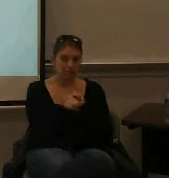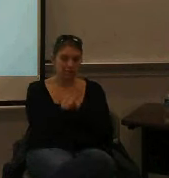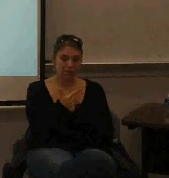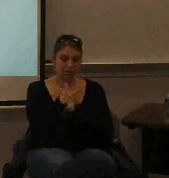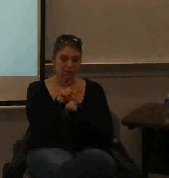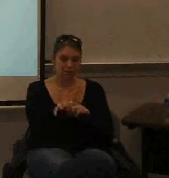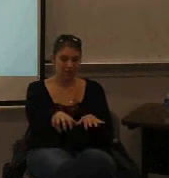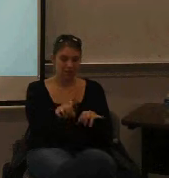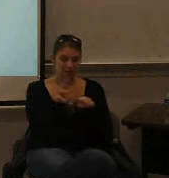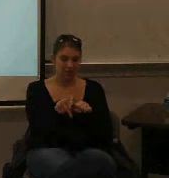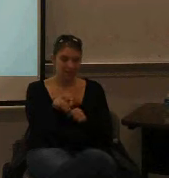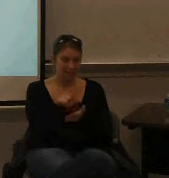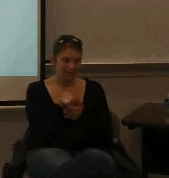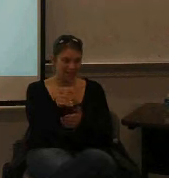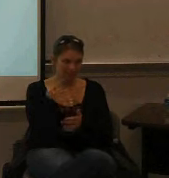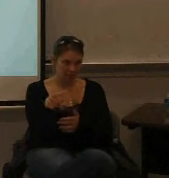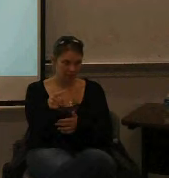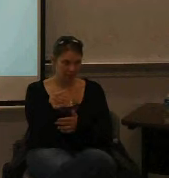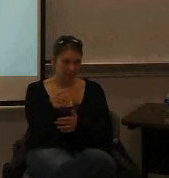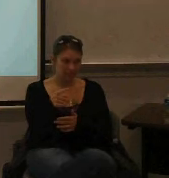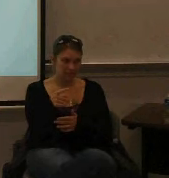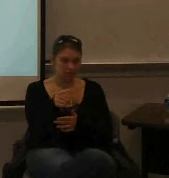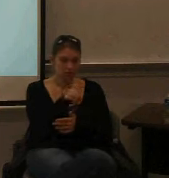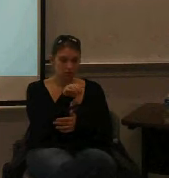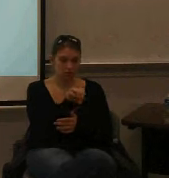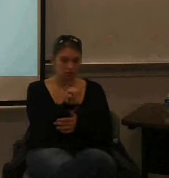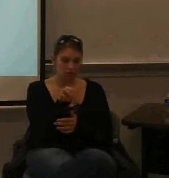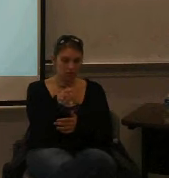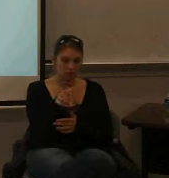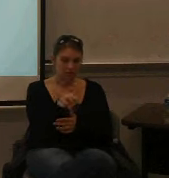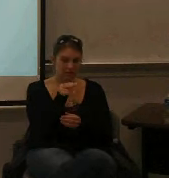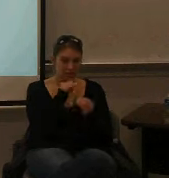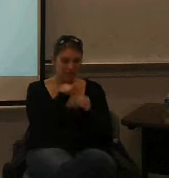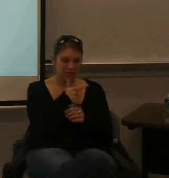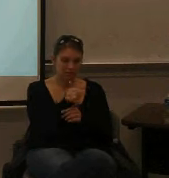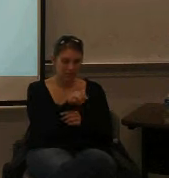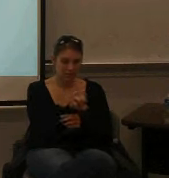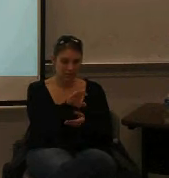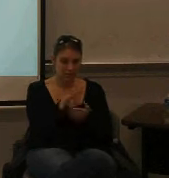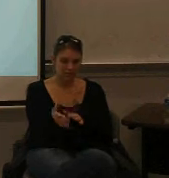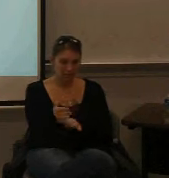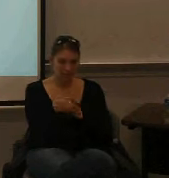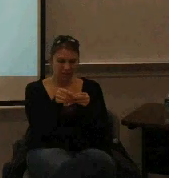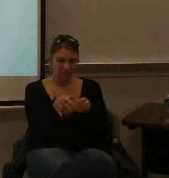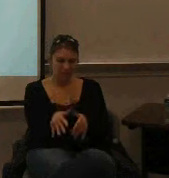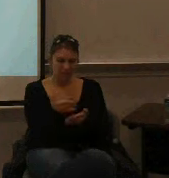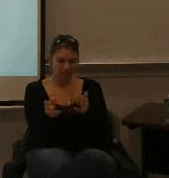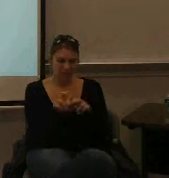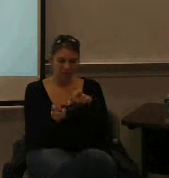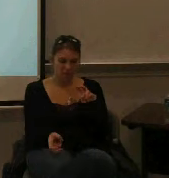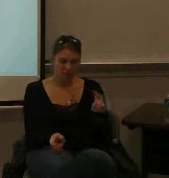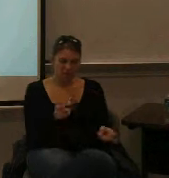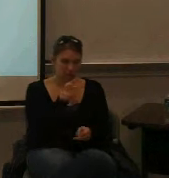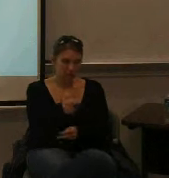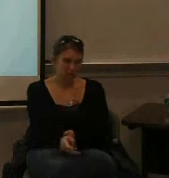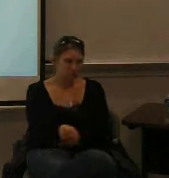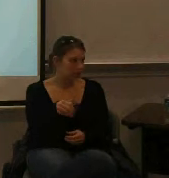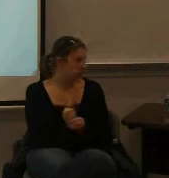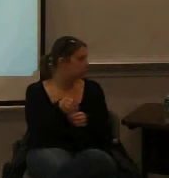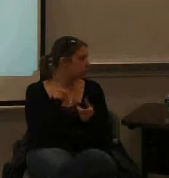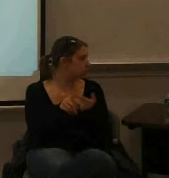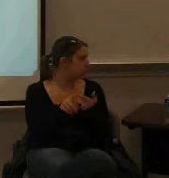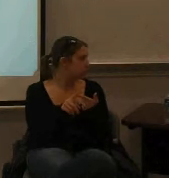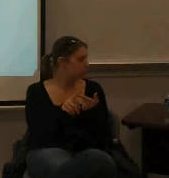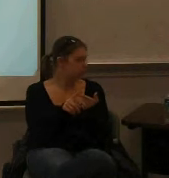that phosphorus, they die, maybe the zooplankton eat the algae, they die, they excrete, the stuff falls down